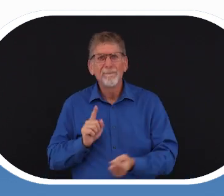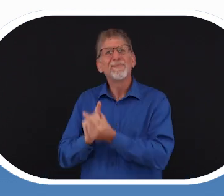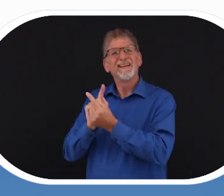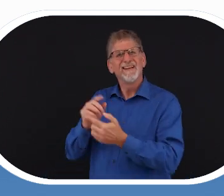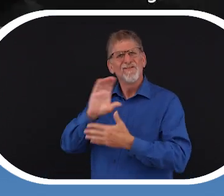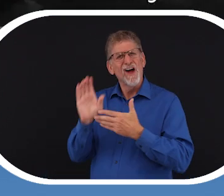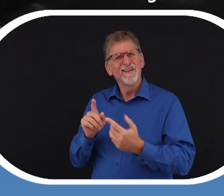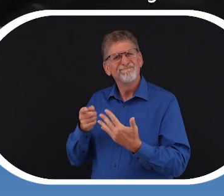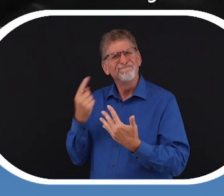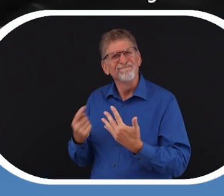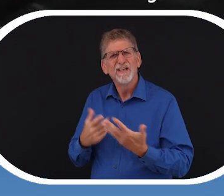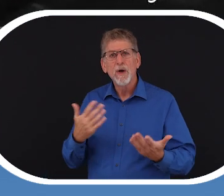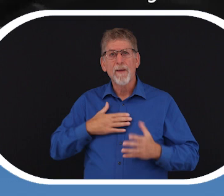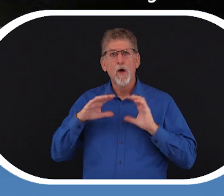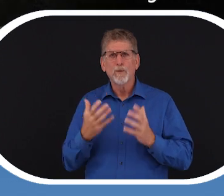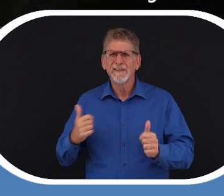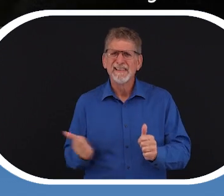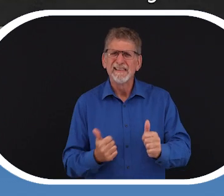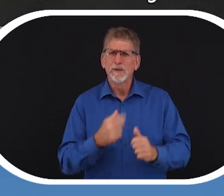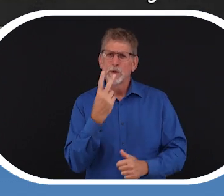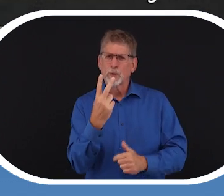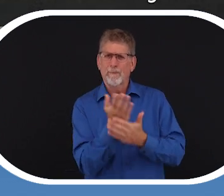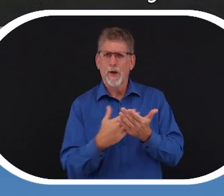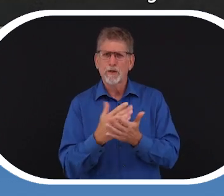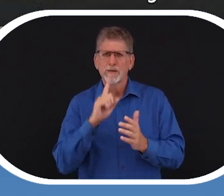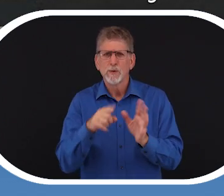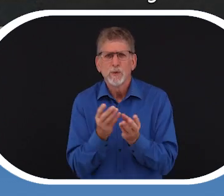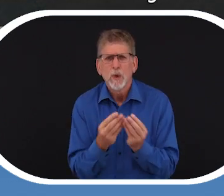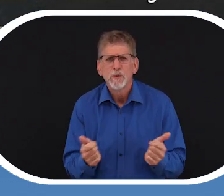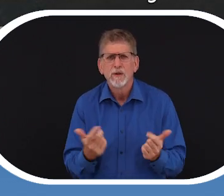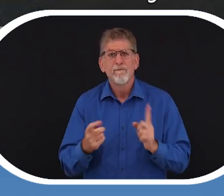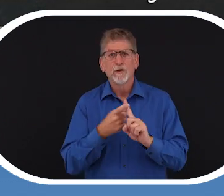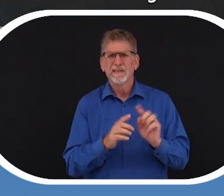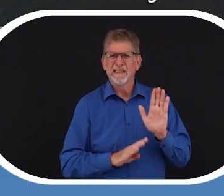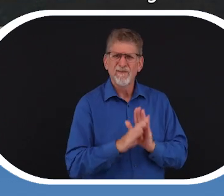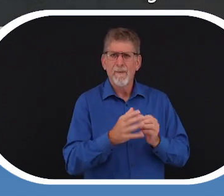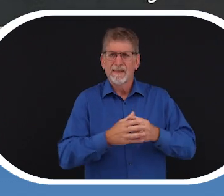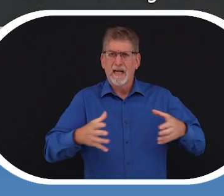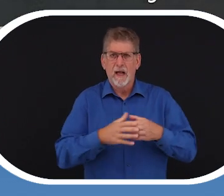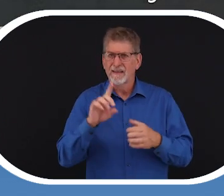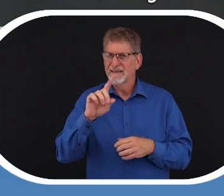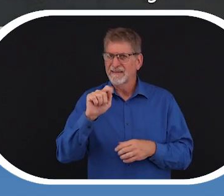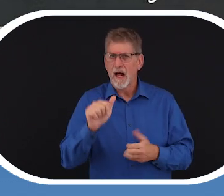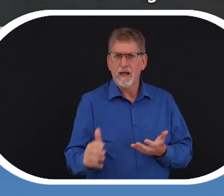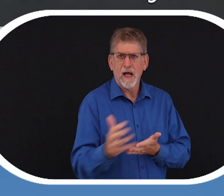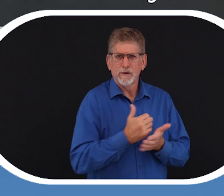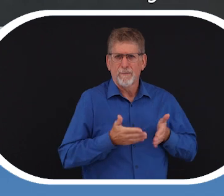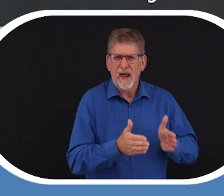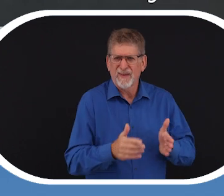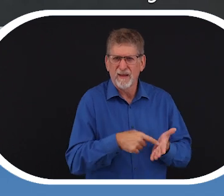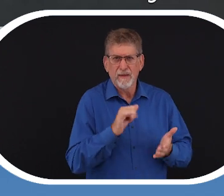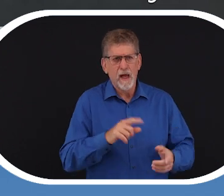solution. First, to develop scalable data collection methods that mine massive repositories of online map imagery,